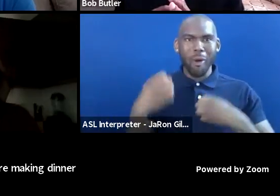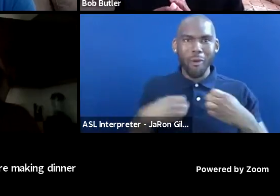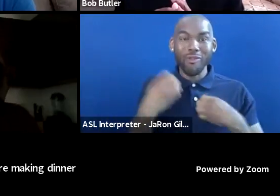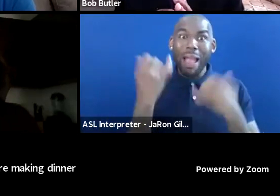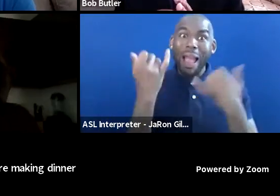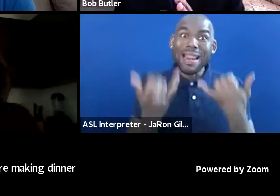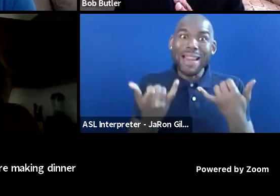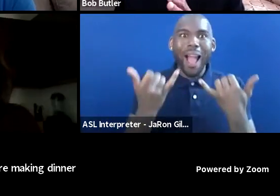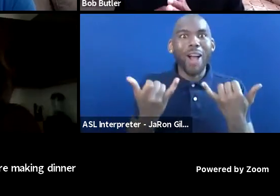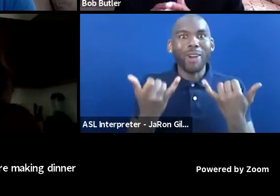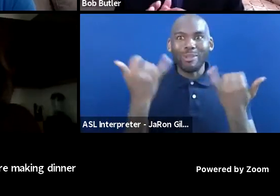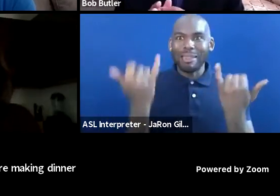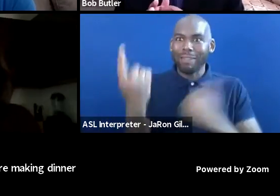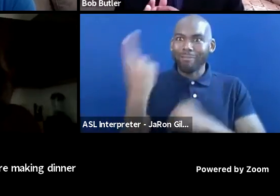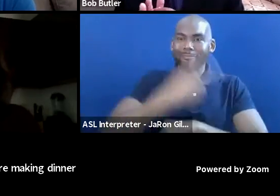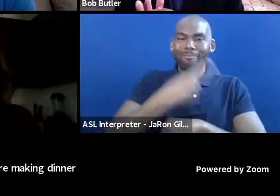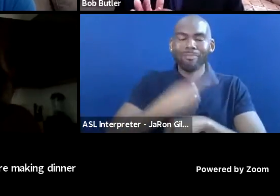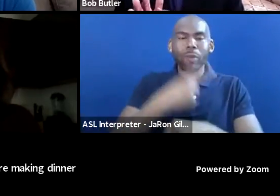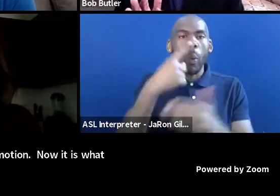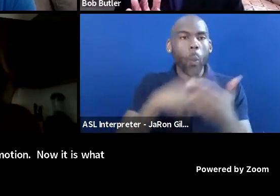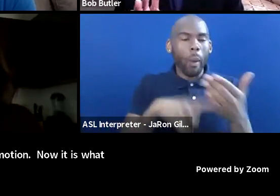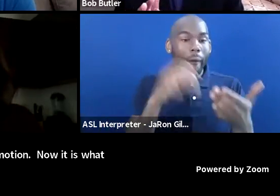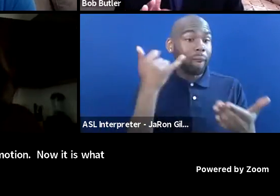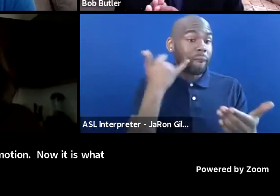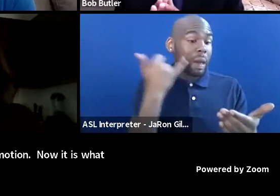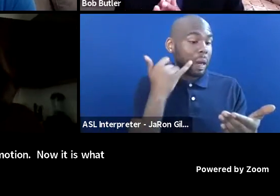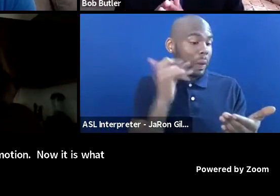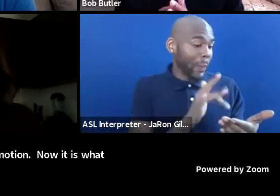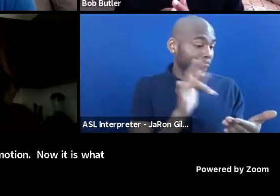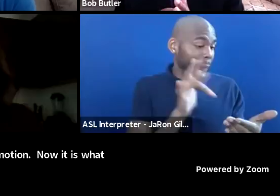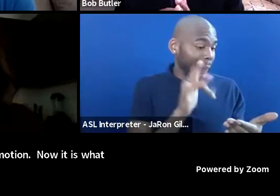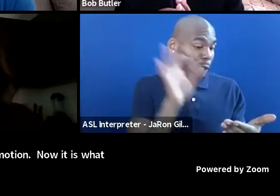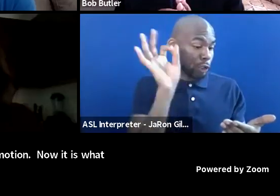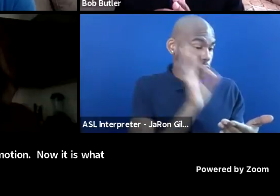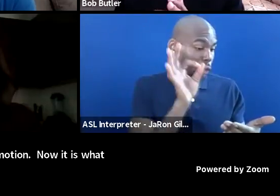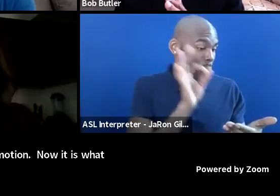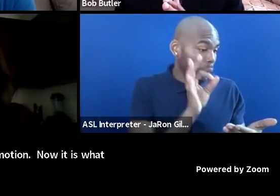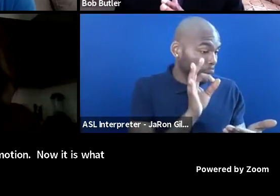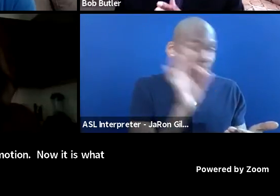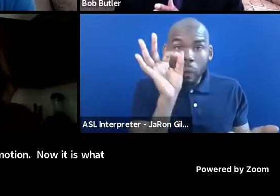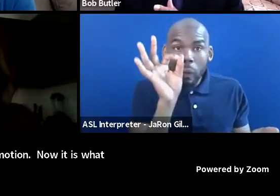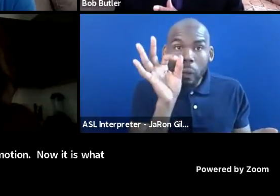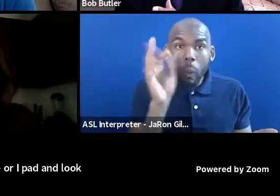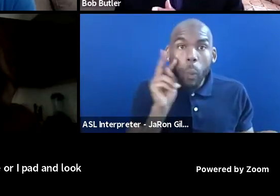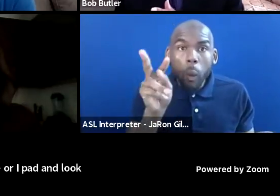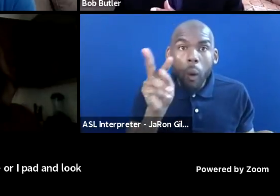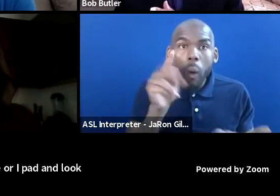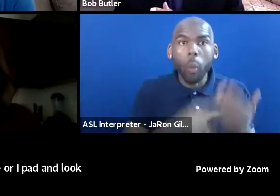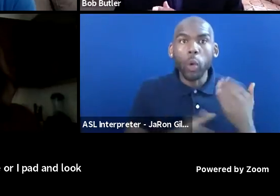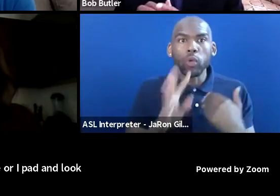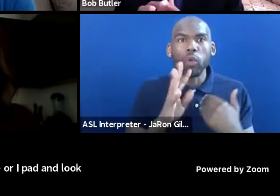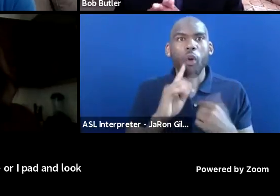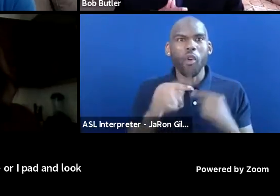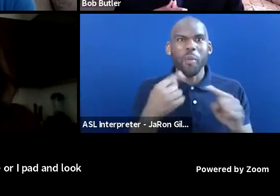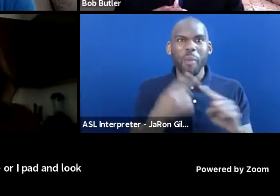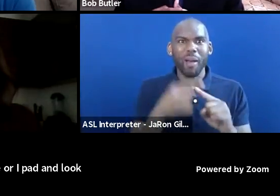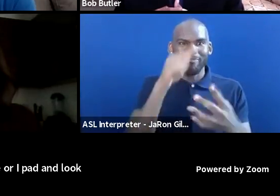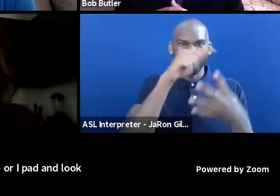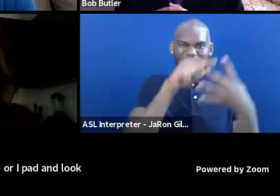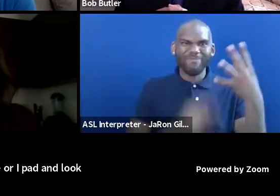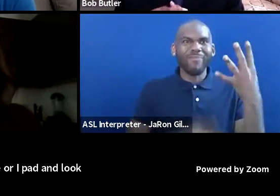phones or their iPads in order to look up and be engaged in what you're talking about. Those are all things I learned